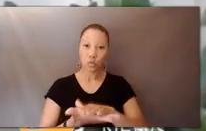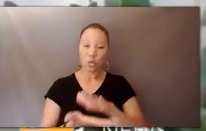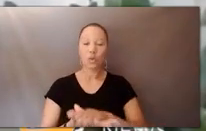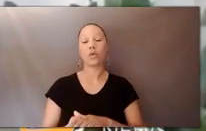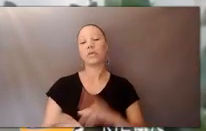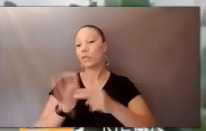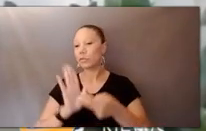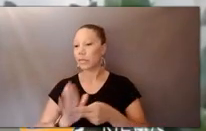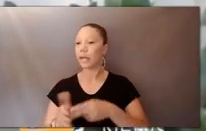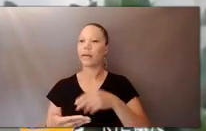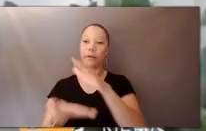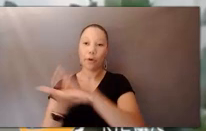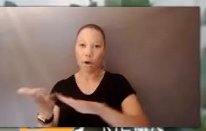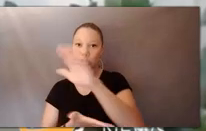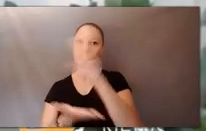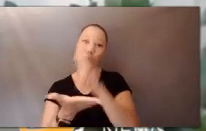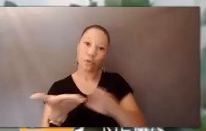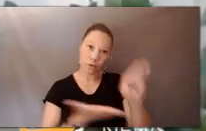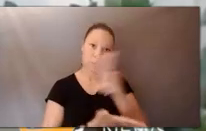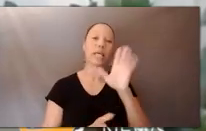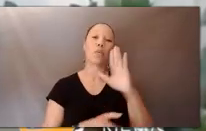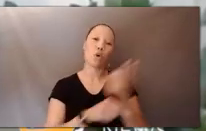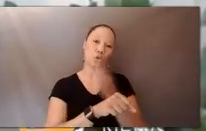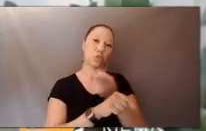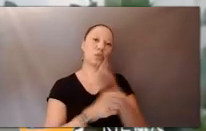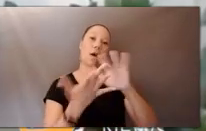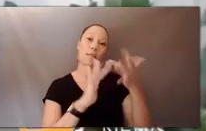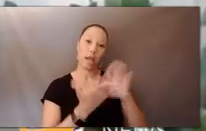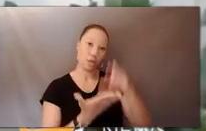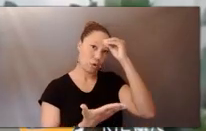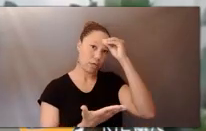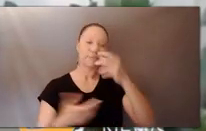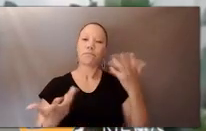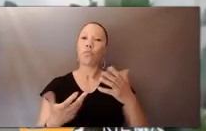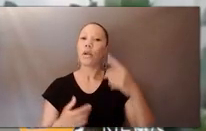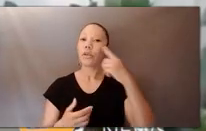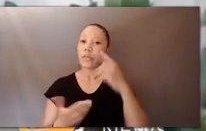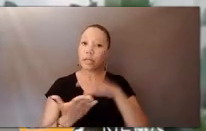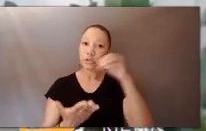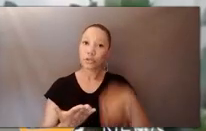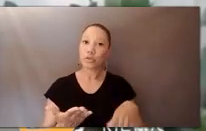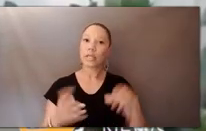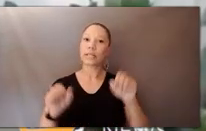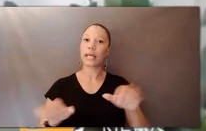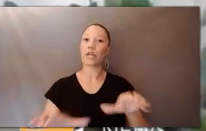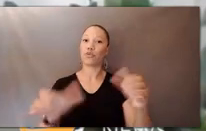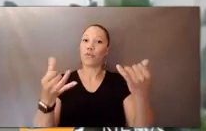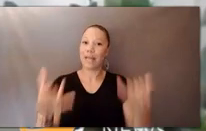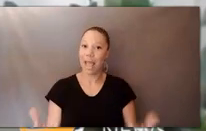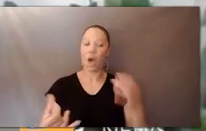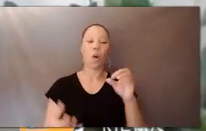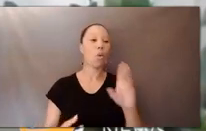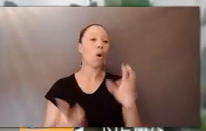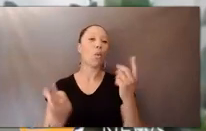and colleges, are looking at online learning. So what do you think students can take now, or what they're doing